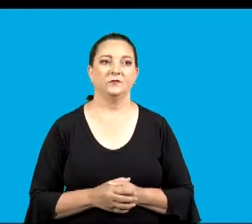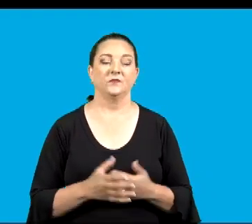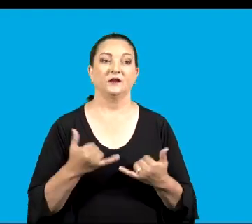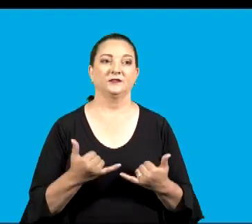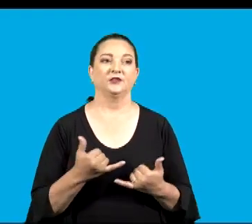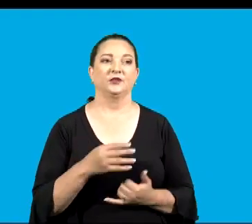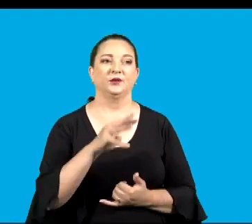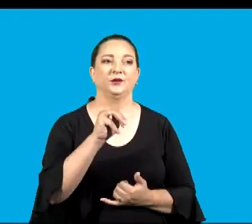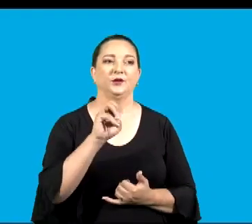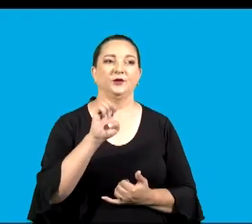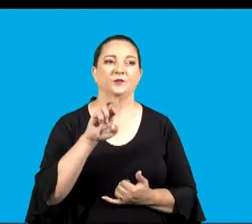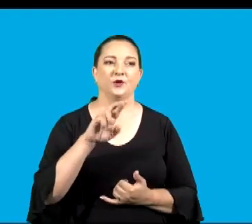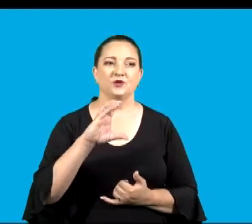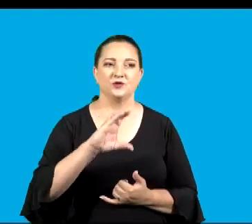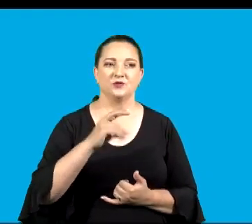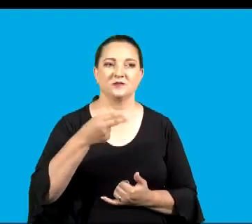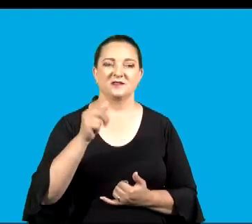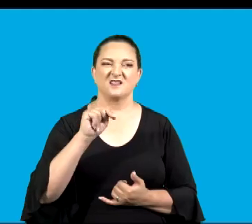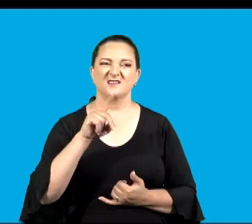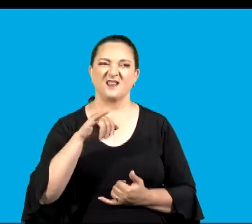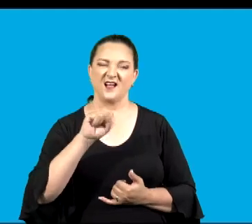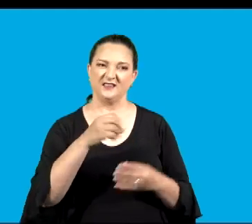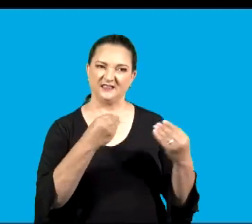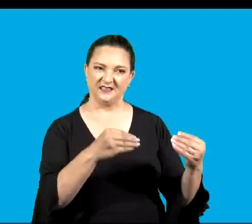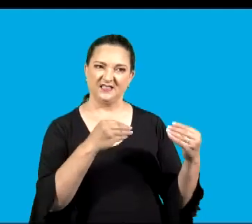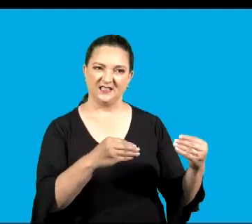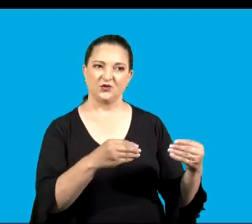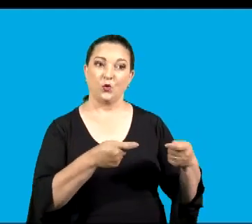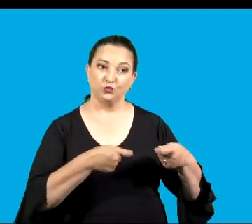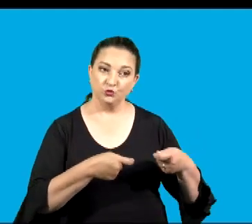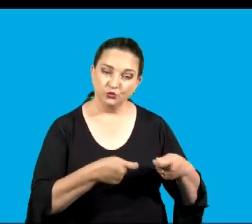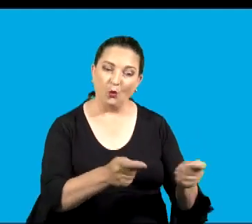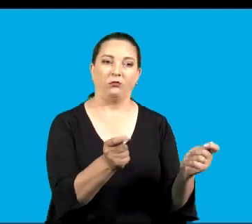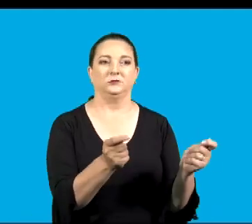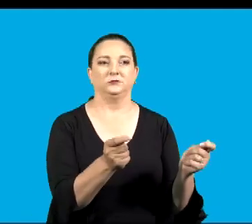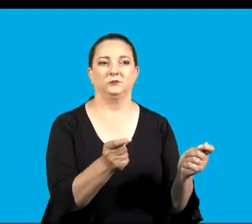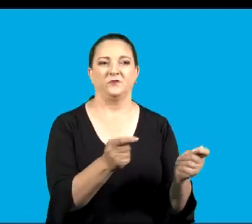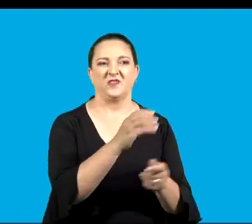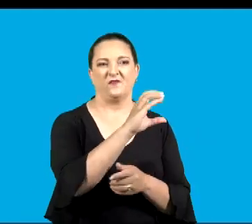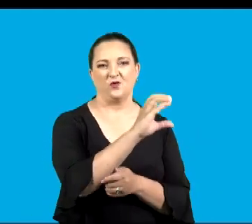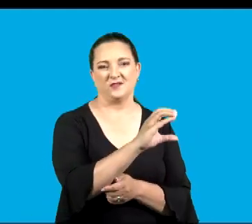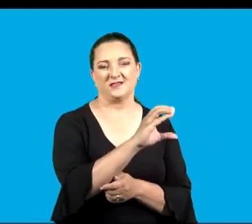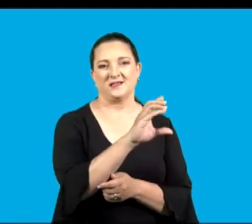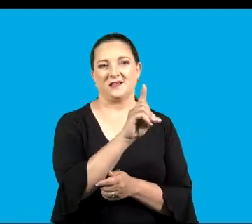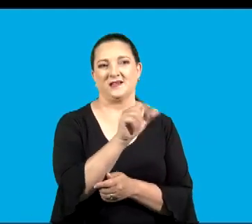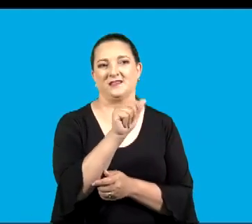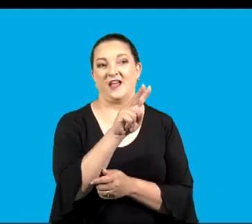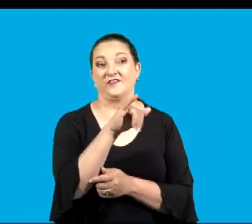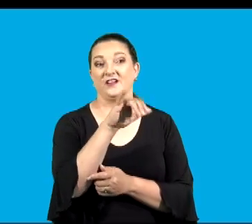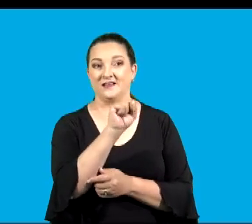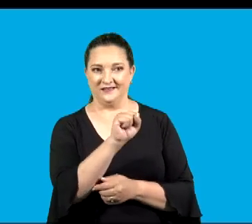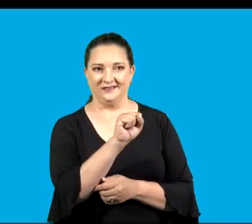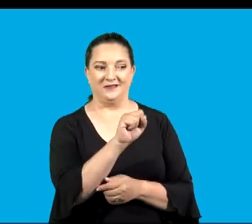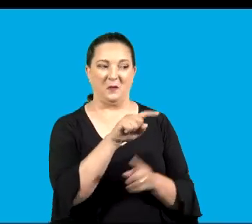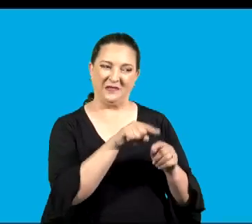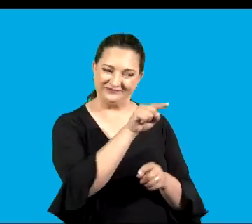merchandise sold. I know it's a plus already. Okay? Merchandise sold to C. Davis, 3.5, was treated